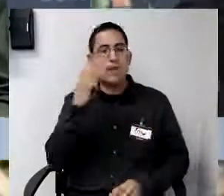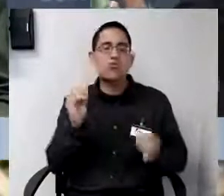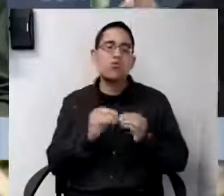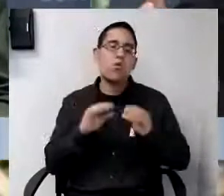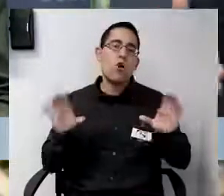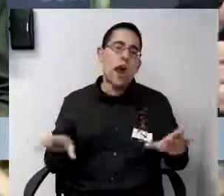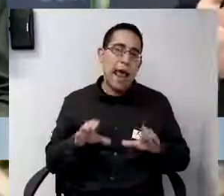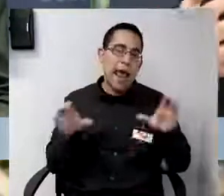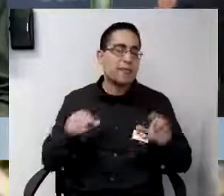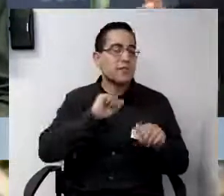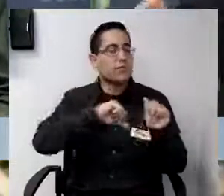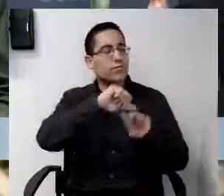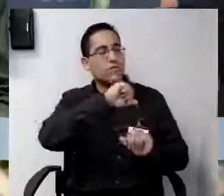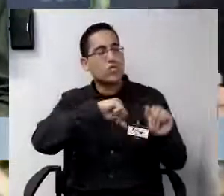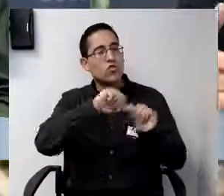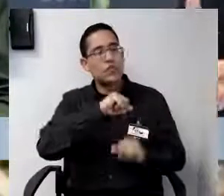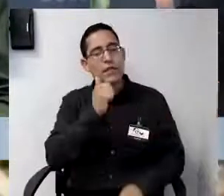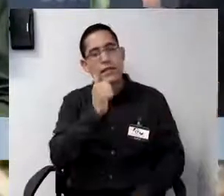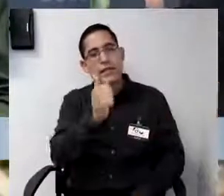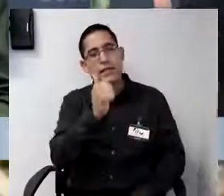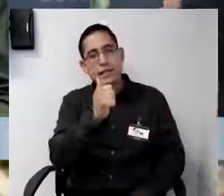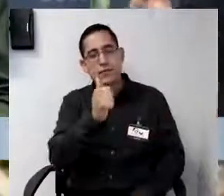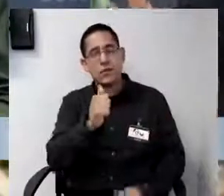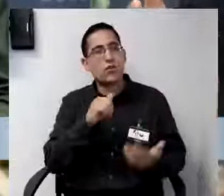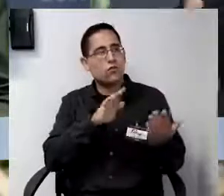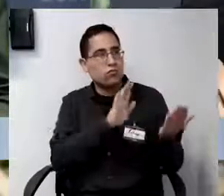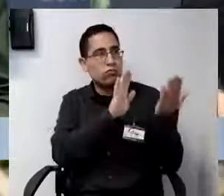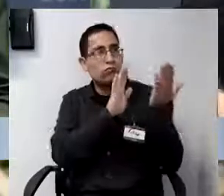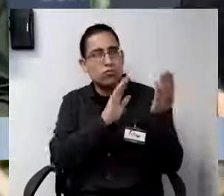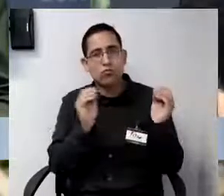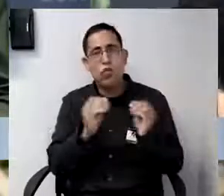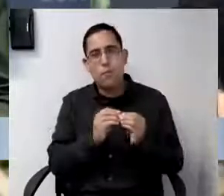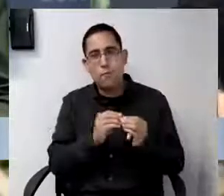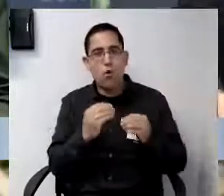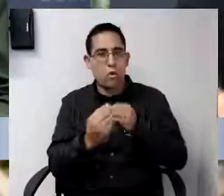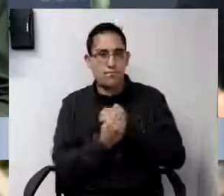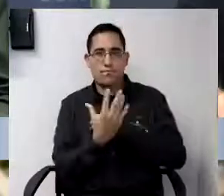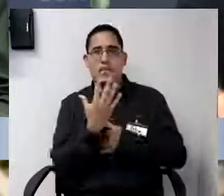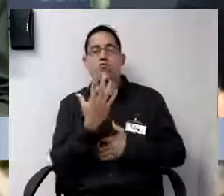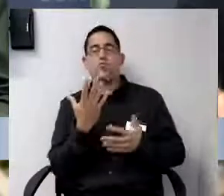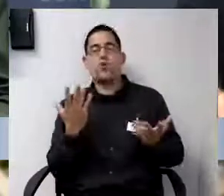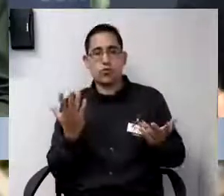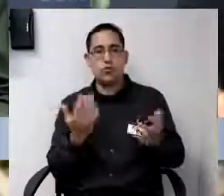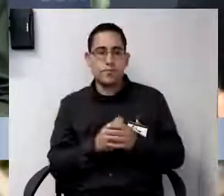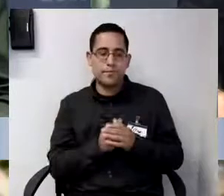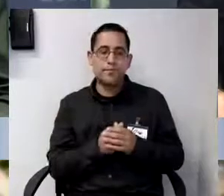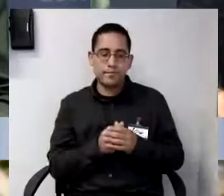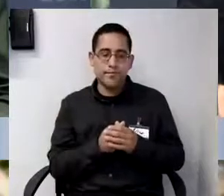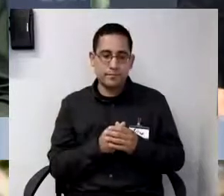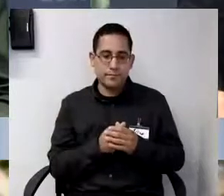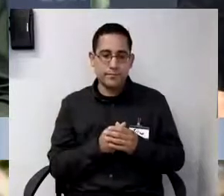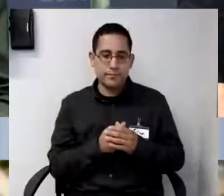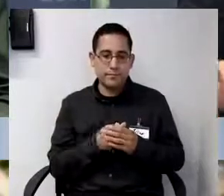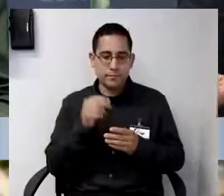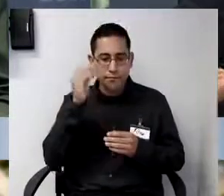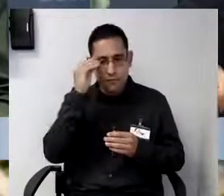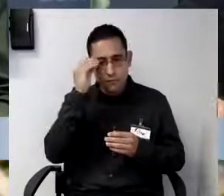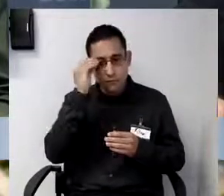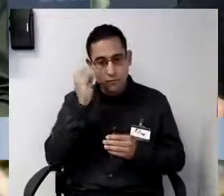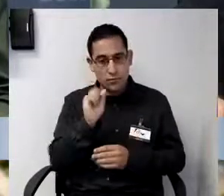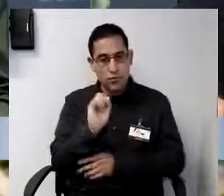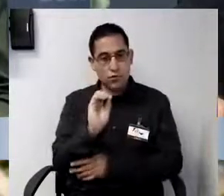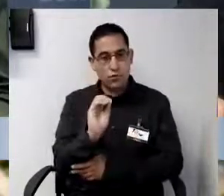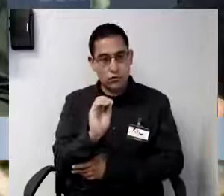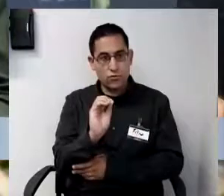socially, and putting themselves in greater exposure conditions. So